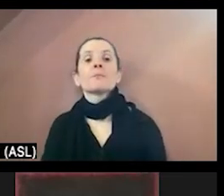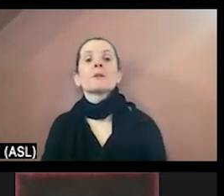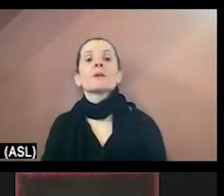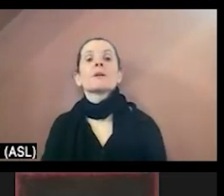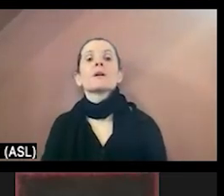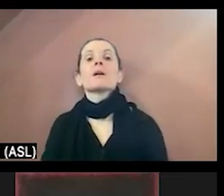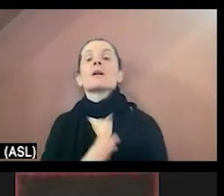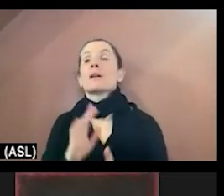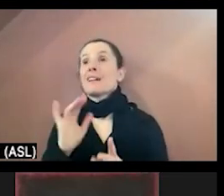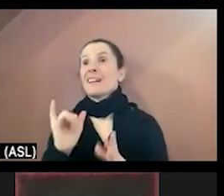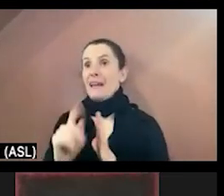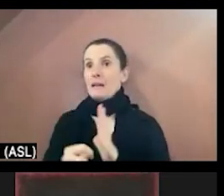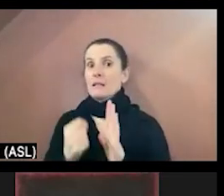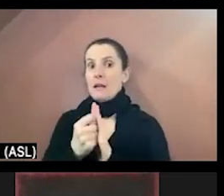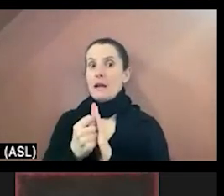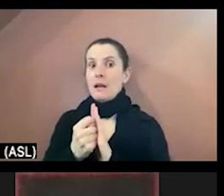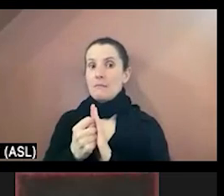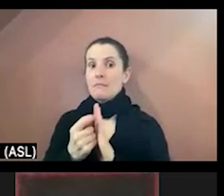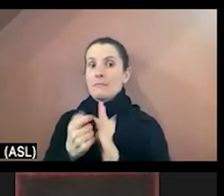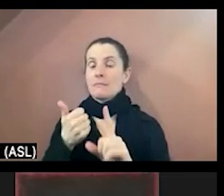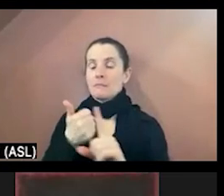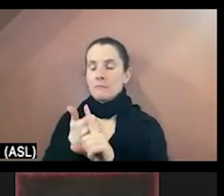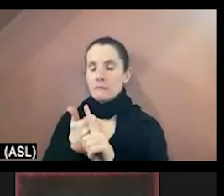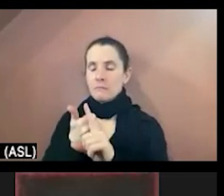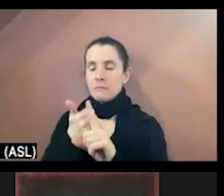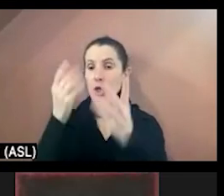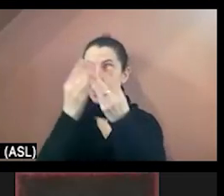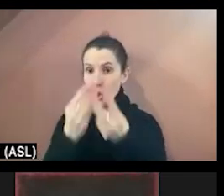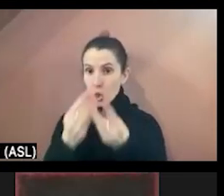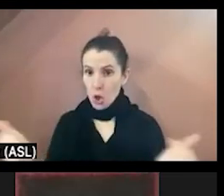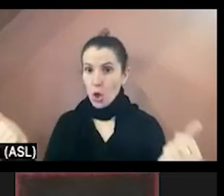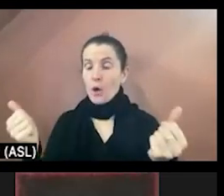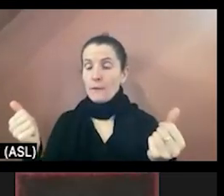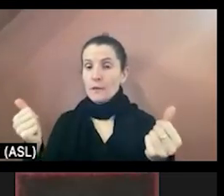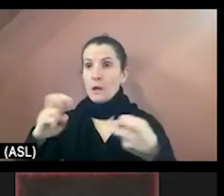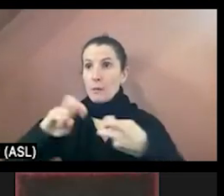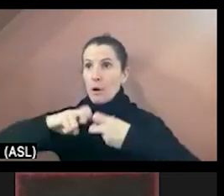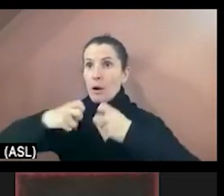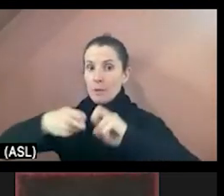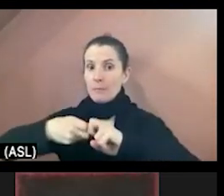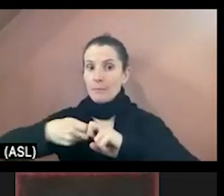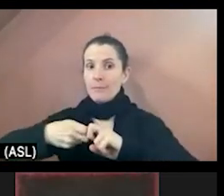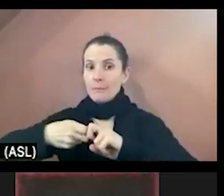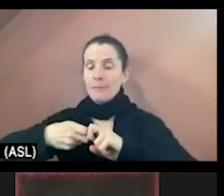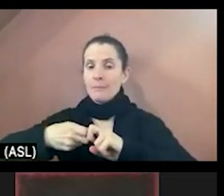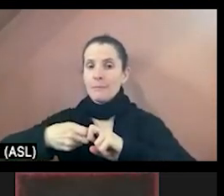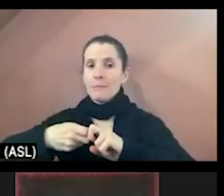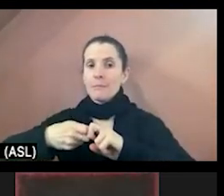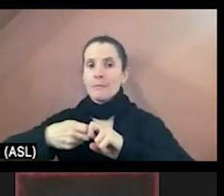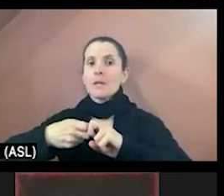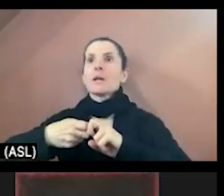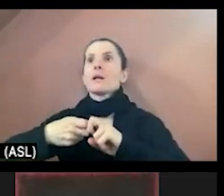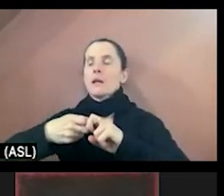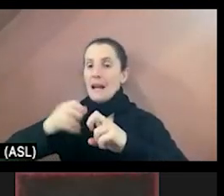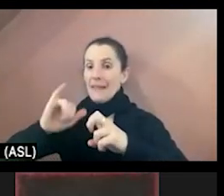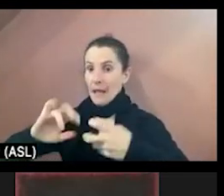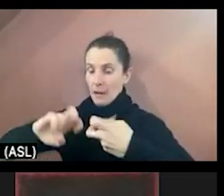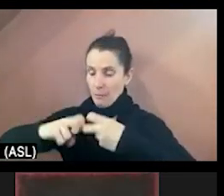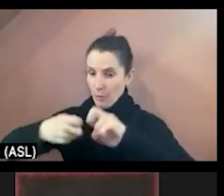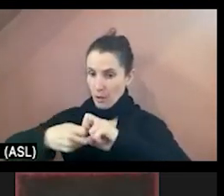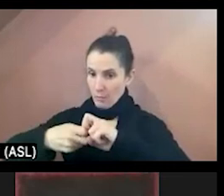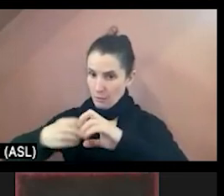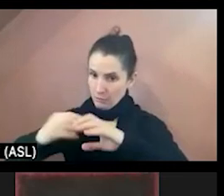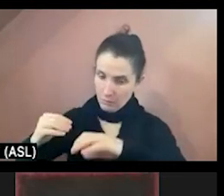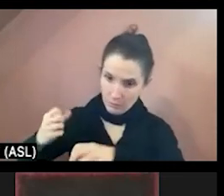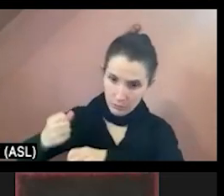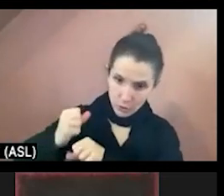solved an apparently pointless problem for which he founded an entire branch of mathematics.